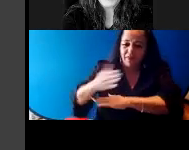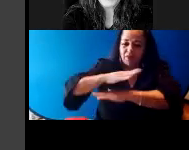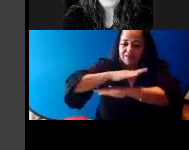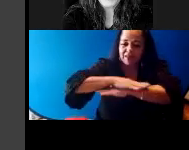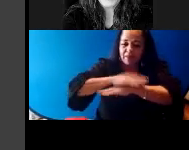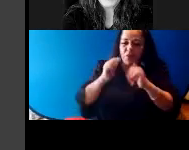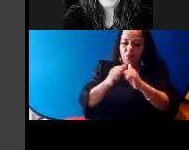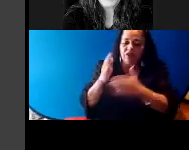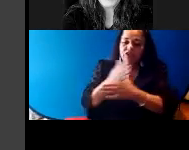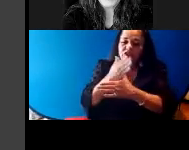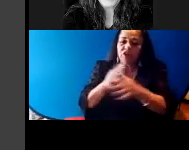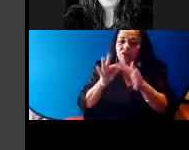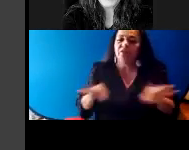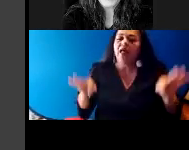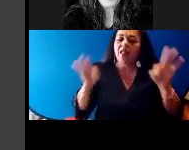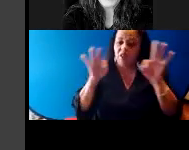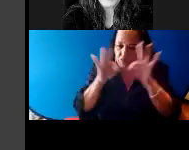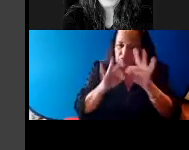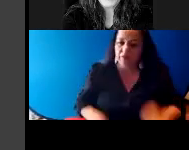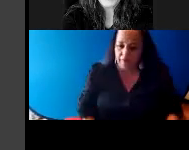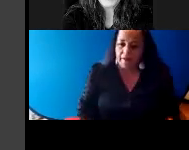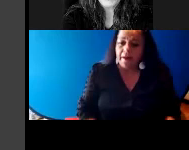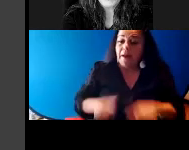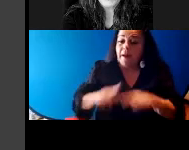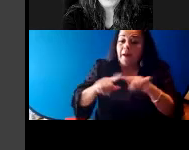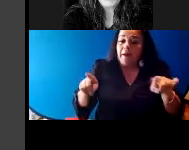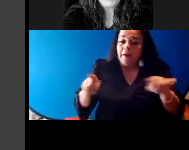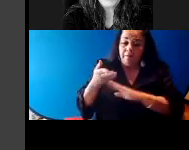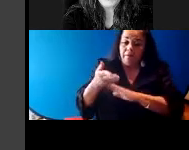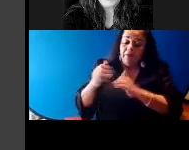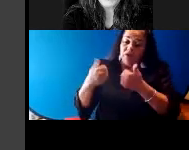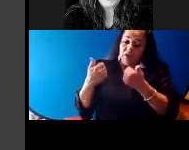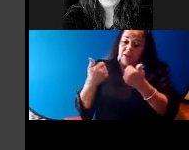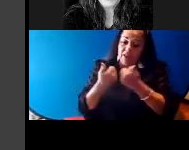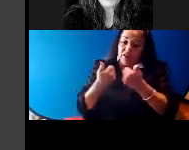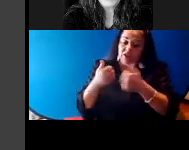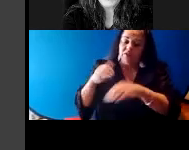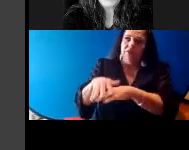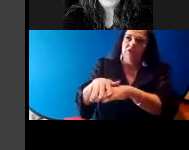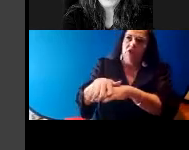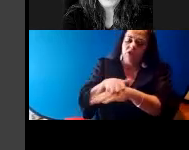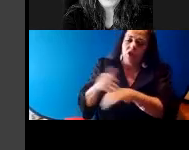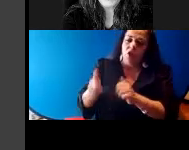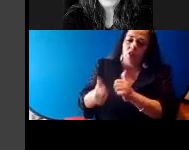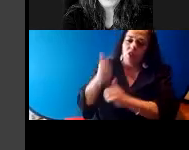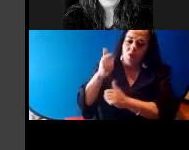values, it's centered in community, right? But there's challenge with that, right? It's slower. Sometimes there's issues around,